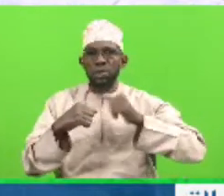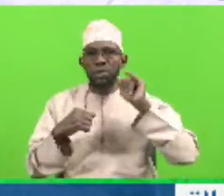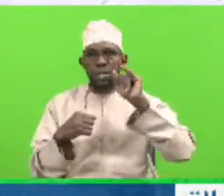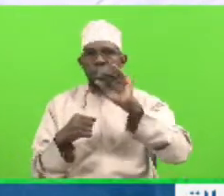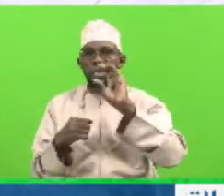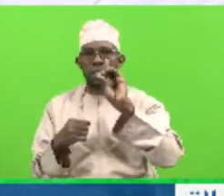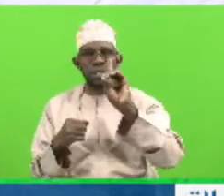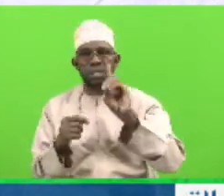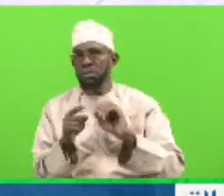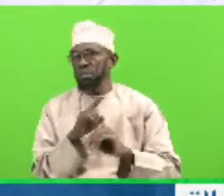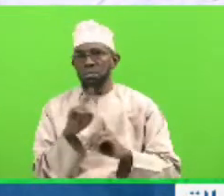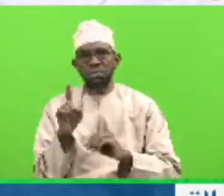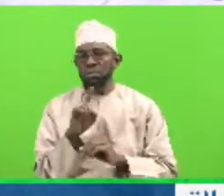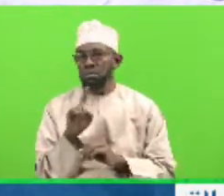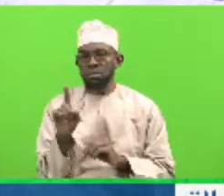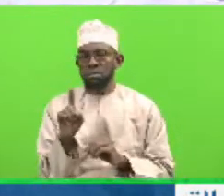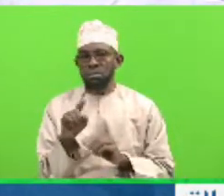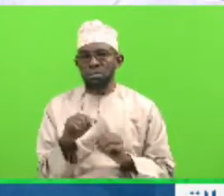identity.